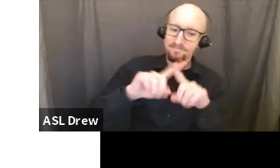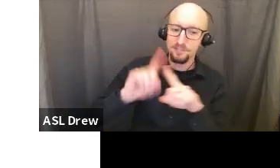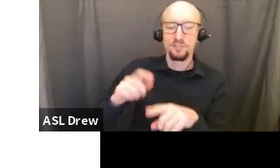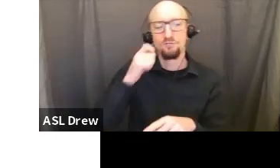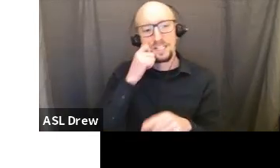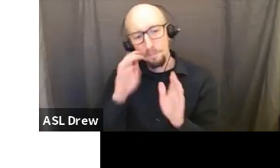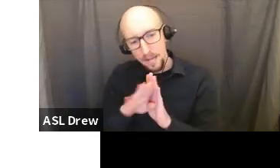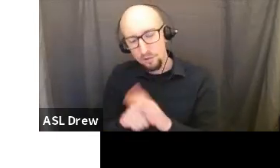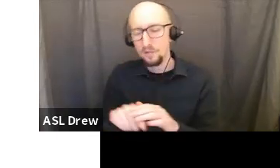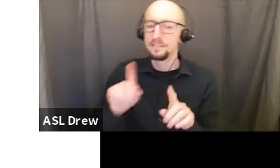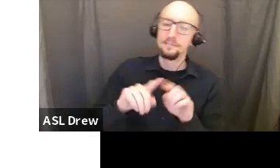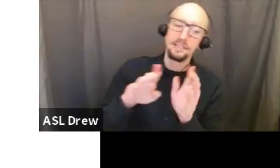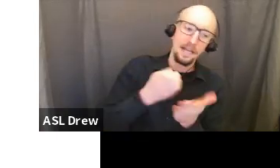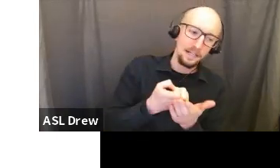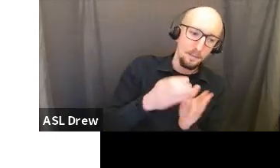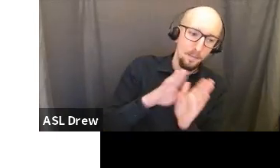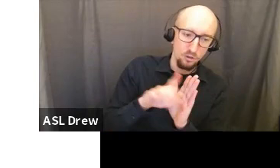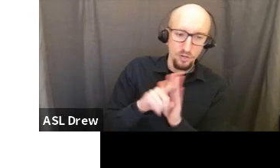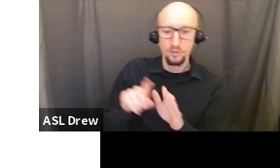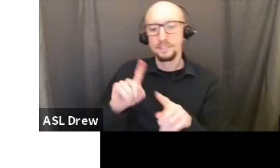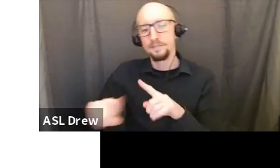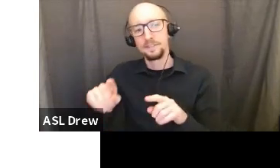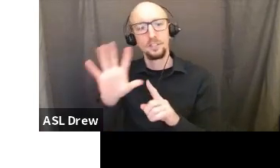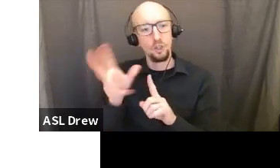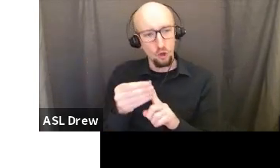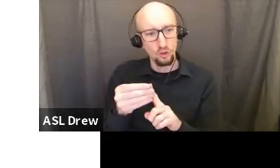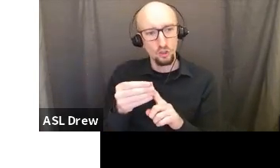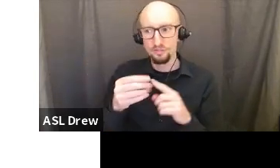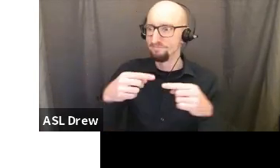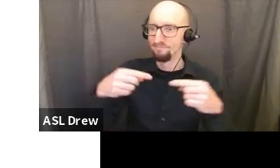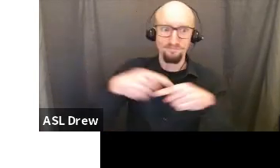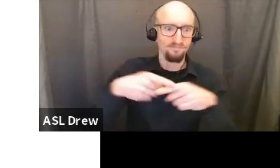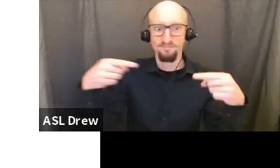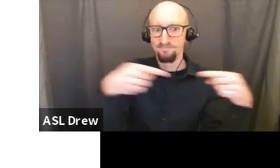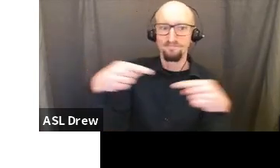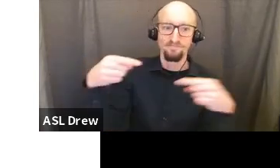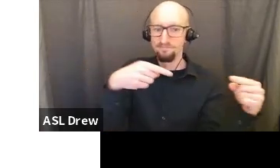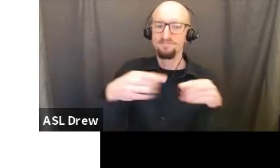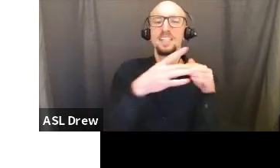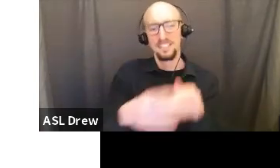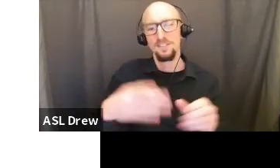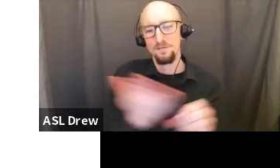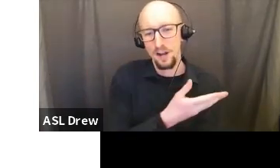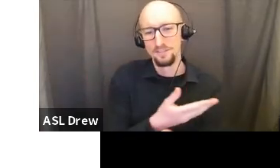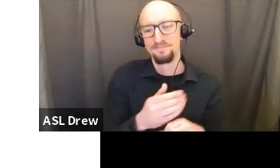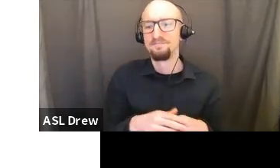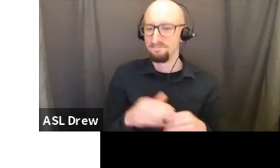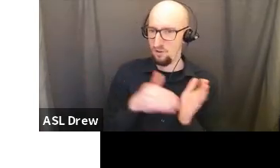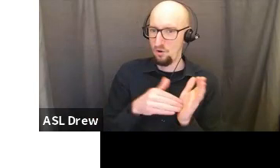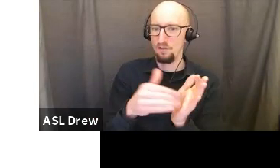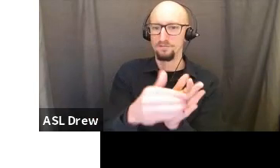backgrounds. And so that was, this is backed up by lots of research, but it was